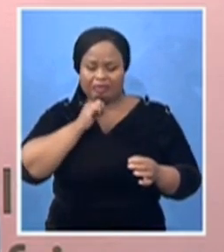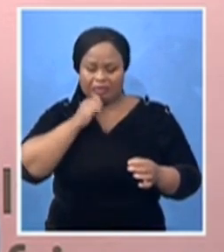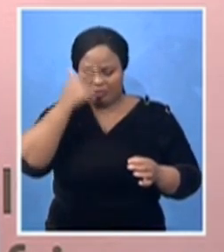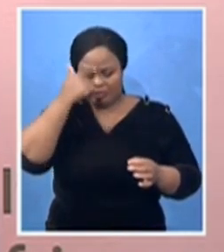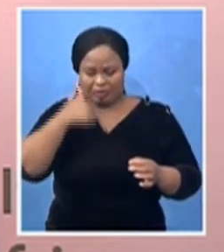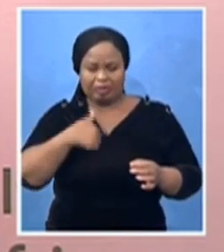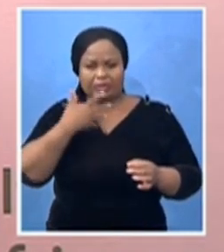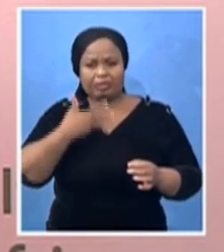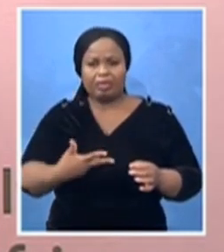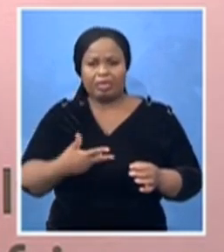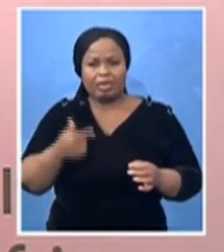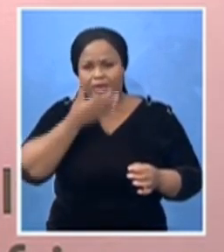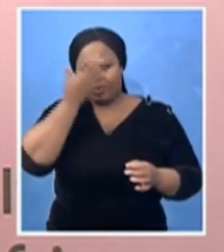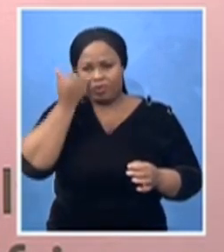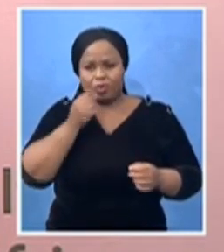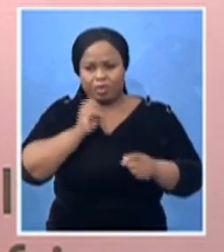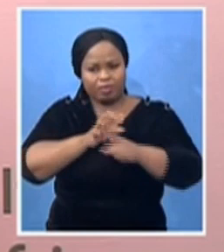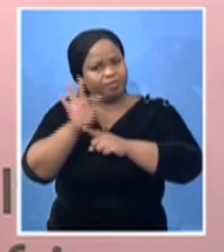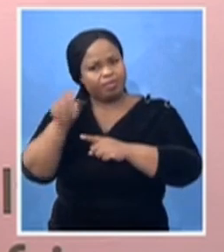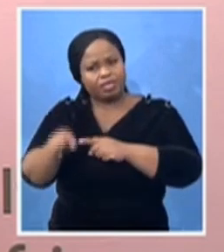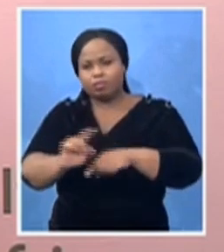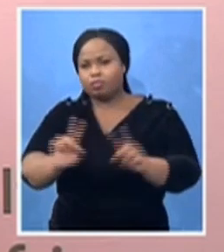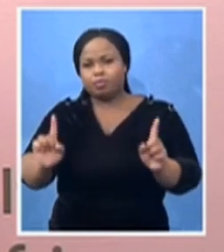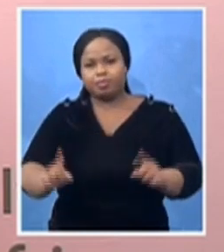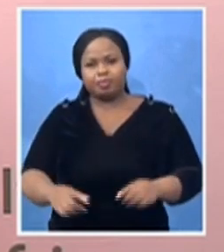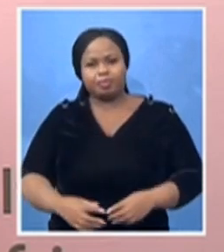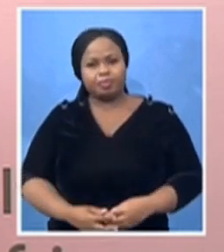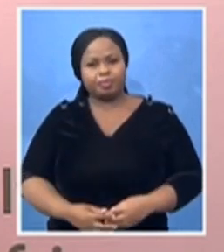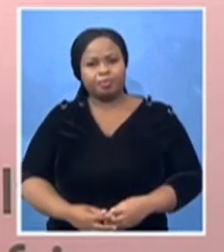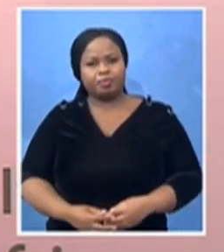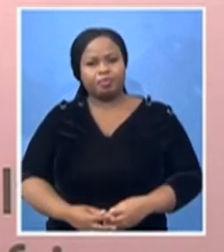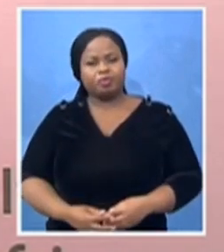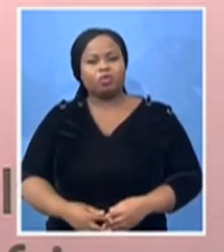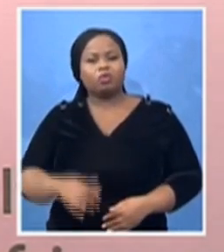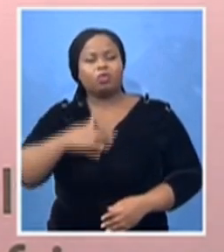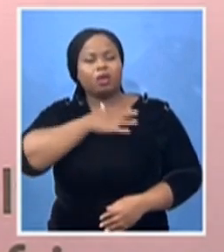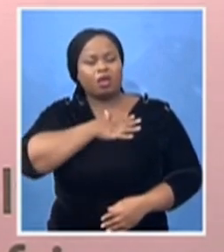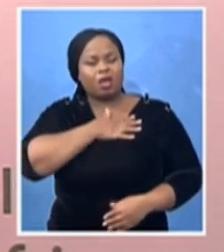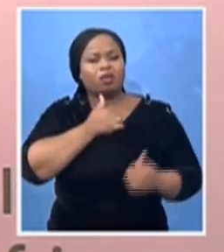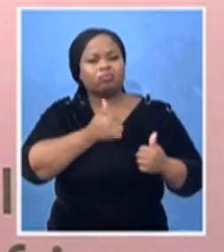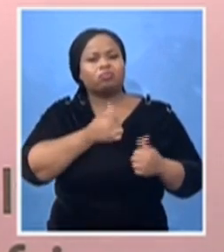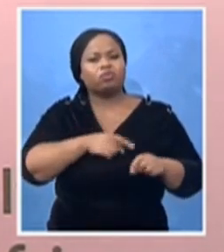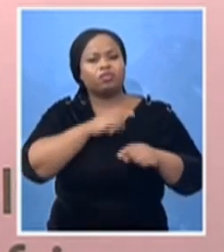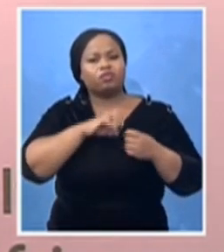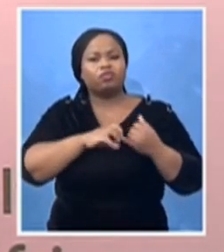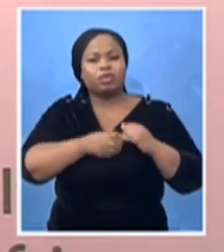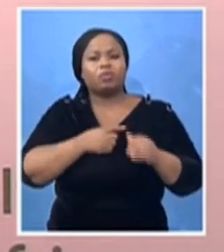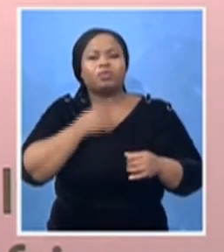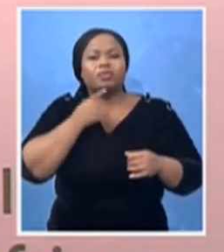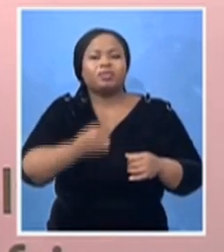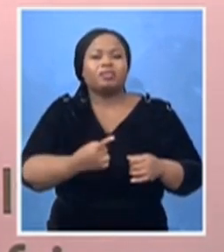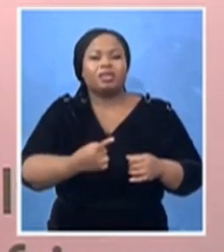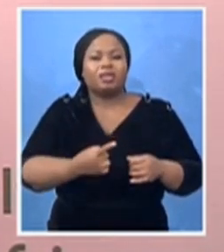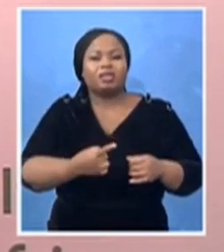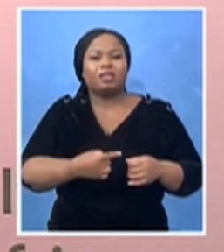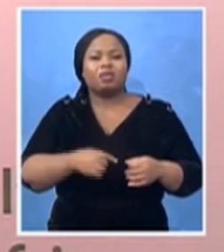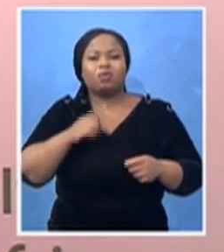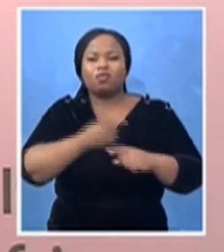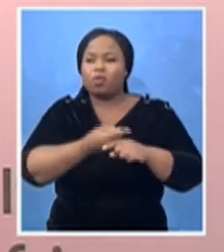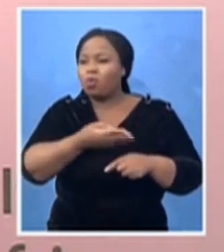person. A compassion that basically says it is common courtesy for all of us to talk about